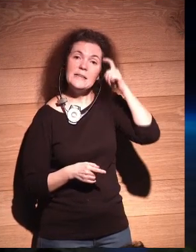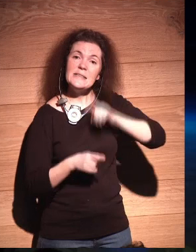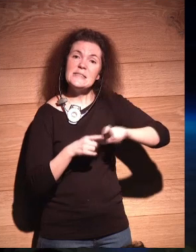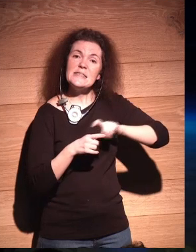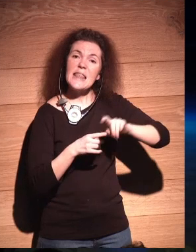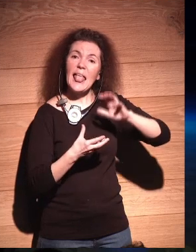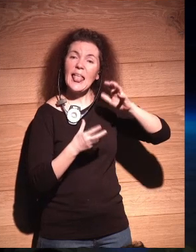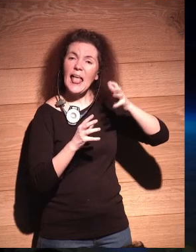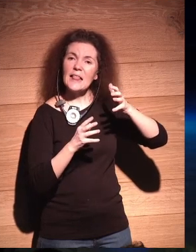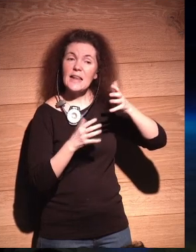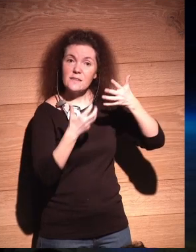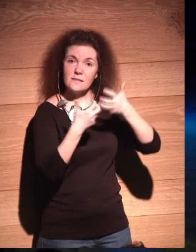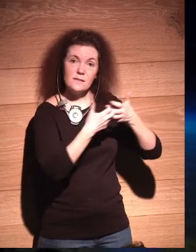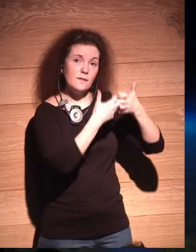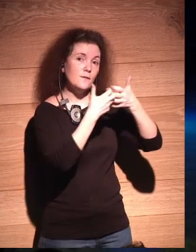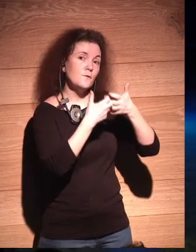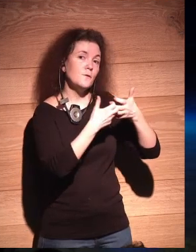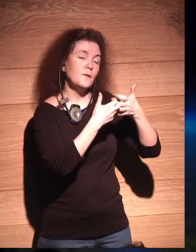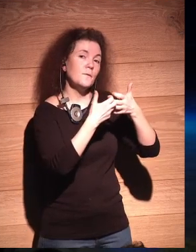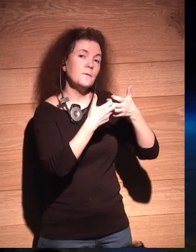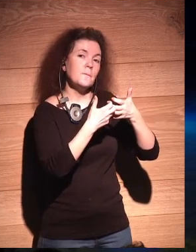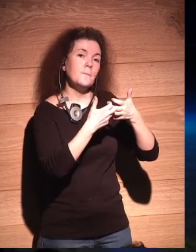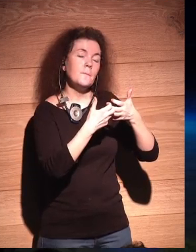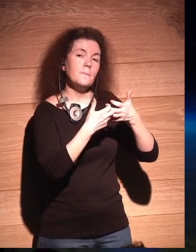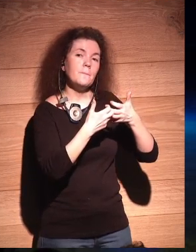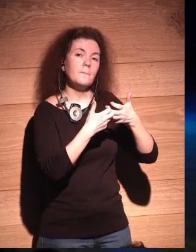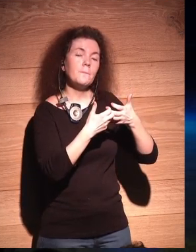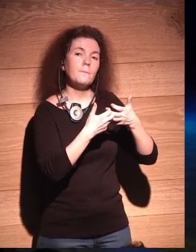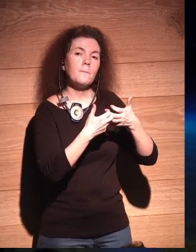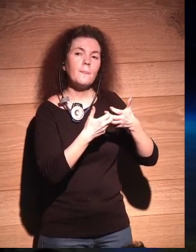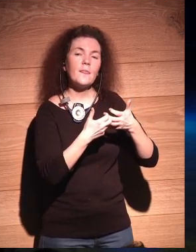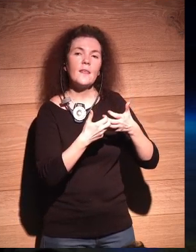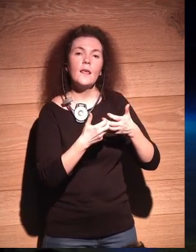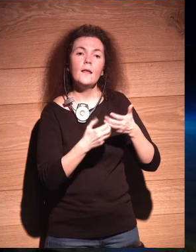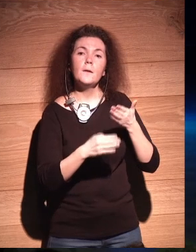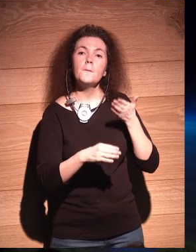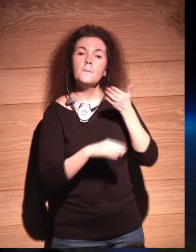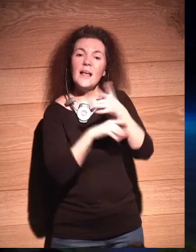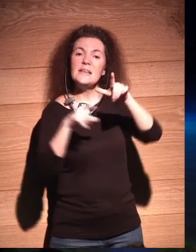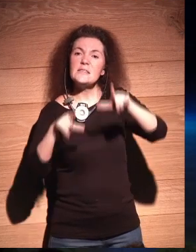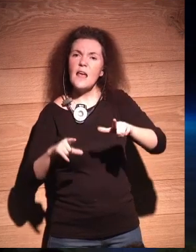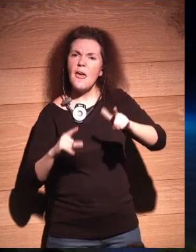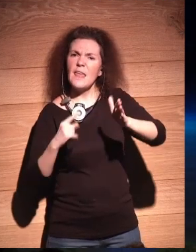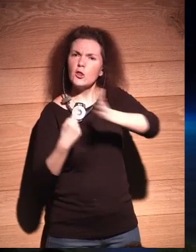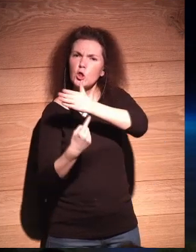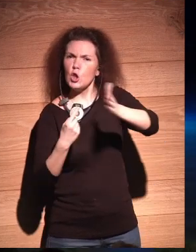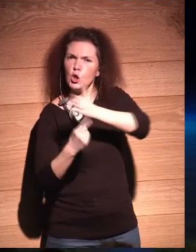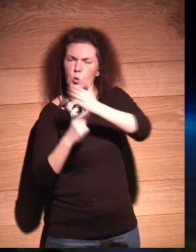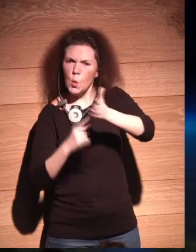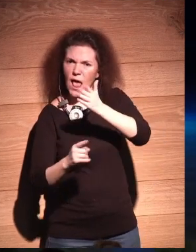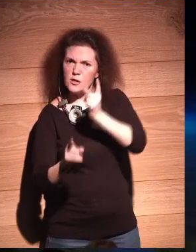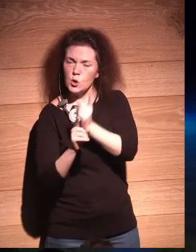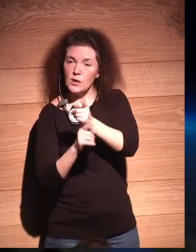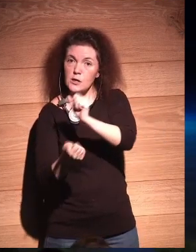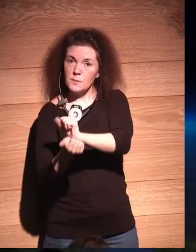torture session and still are in Guantanamo. But we're not allowed to say that. We have to say the American behavioral consultancy